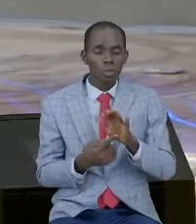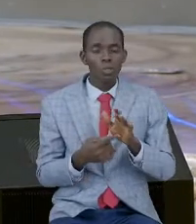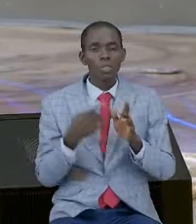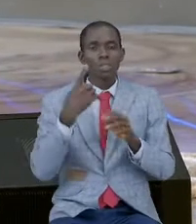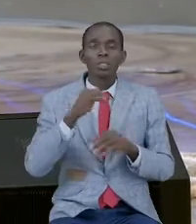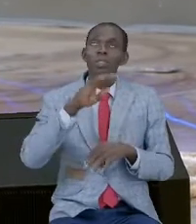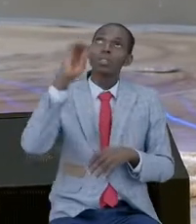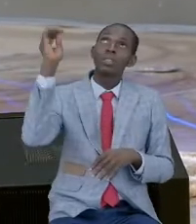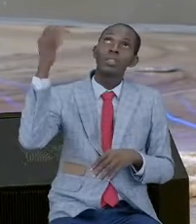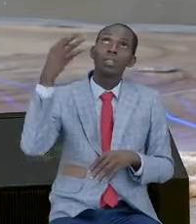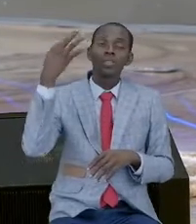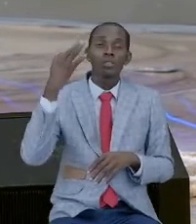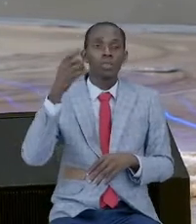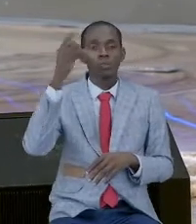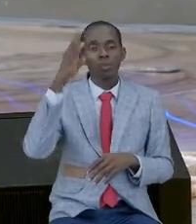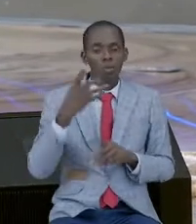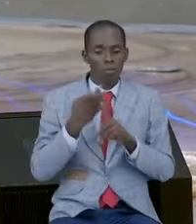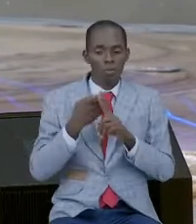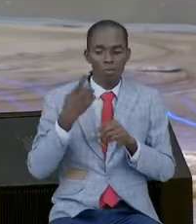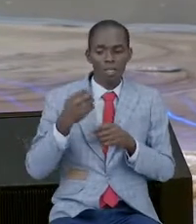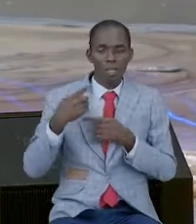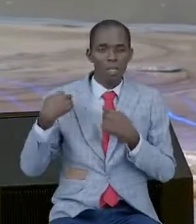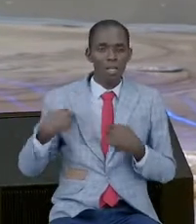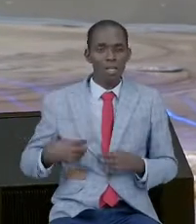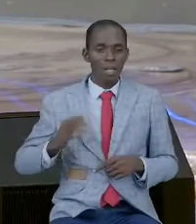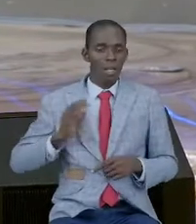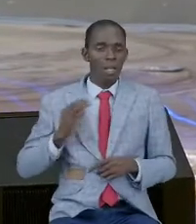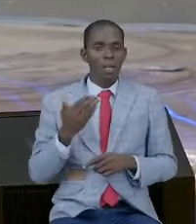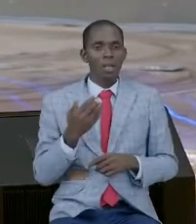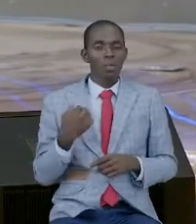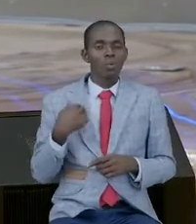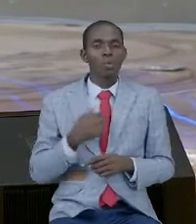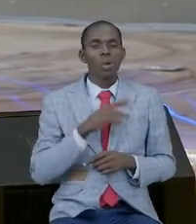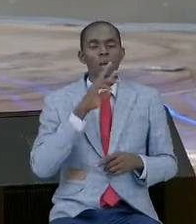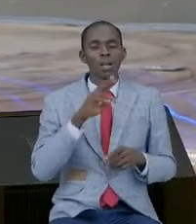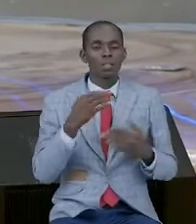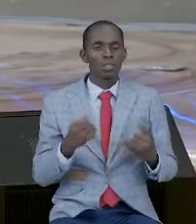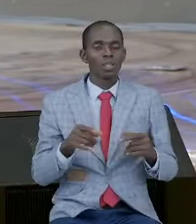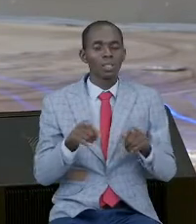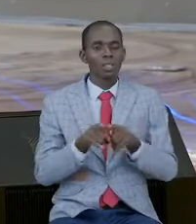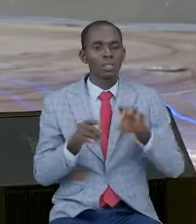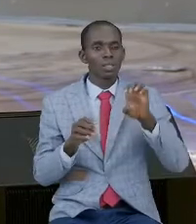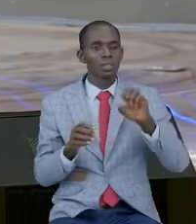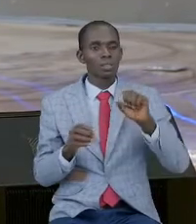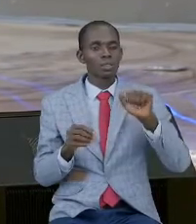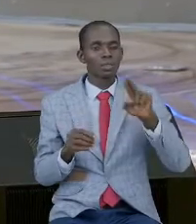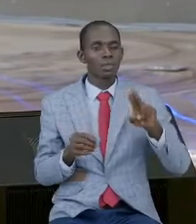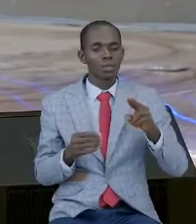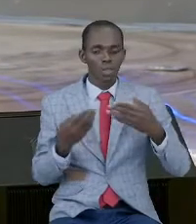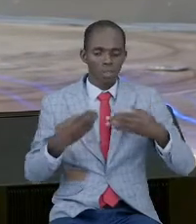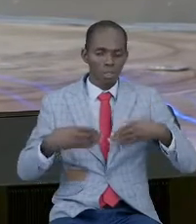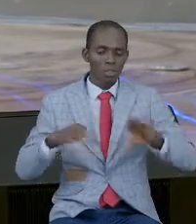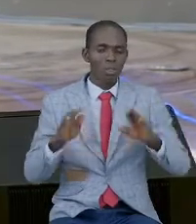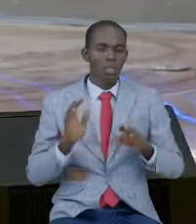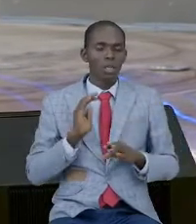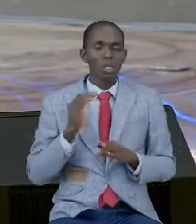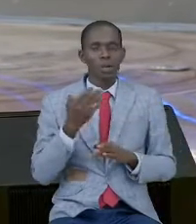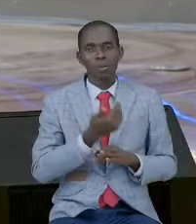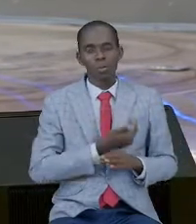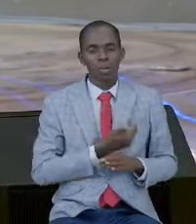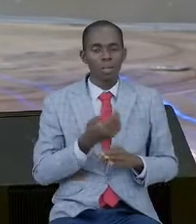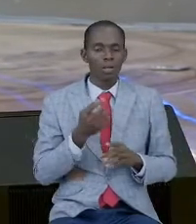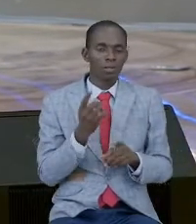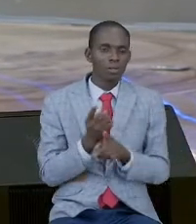of God from the heart, and we're like Esau, we sell off our birthright,